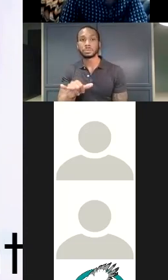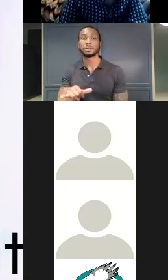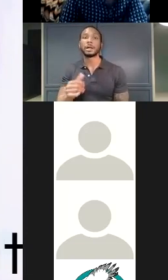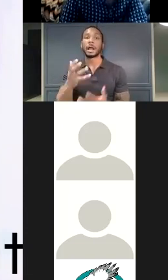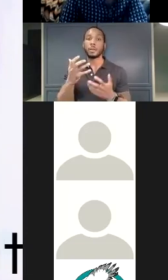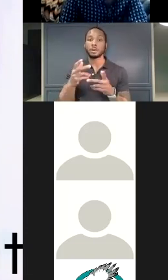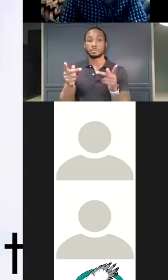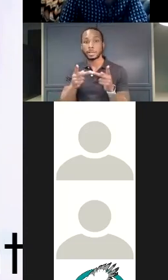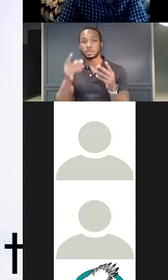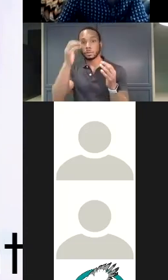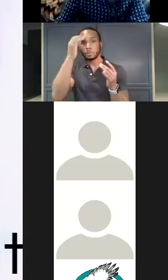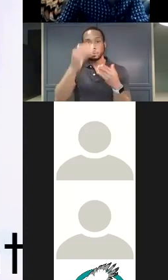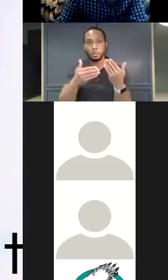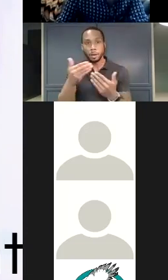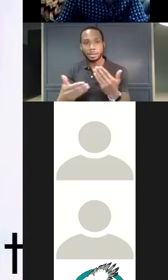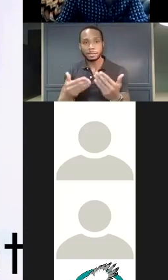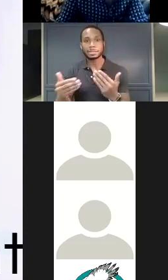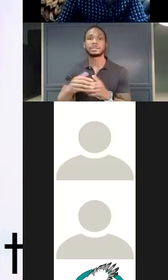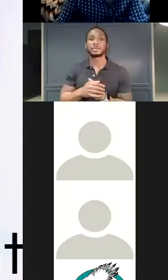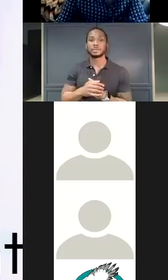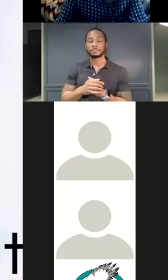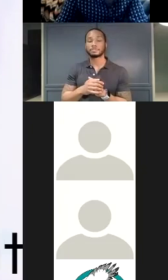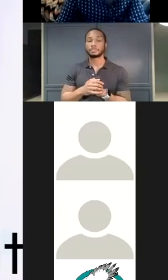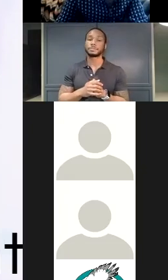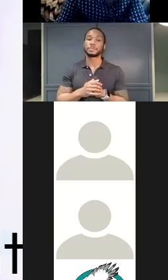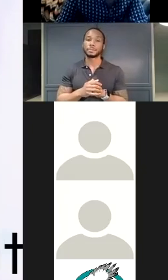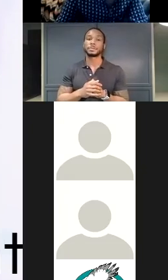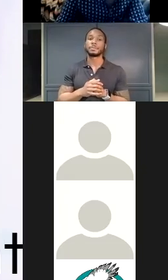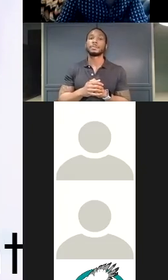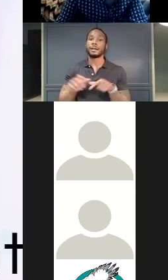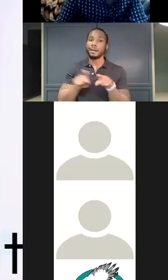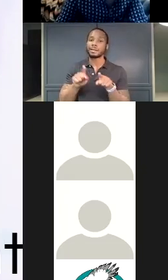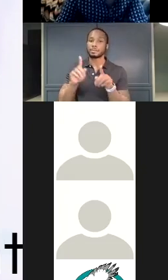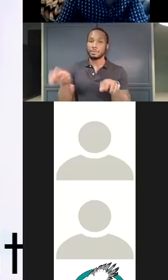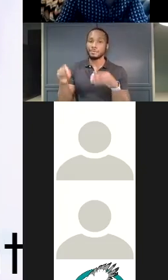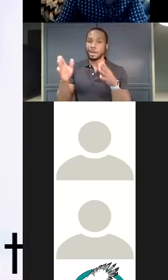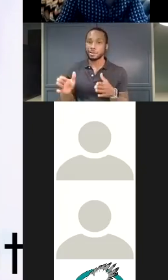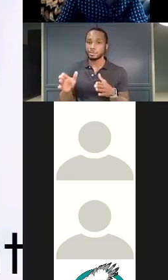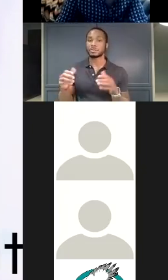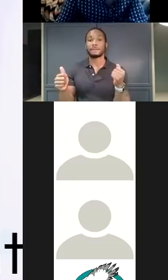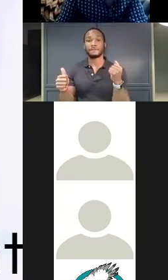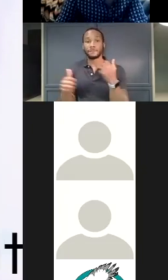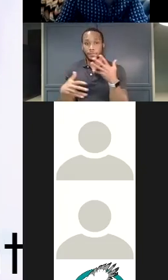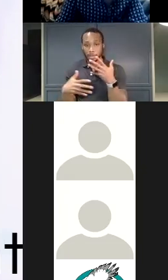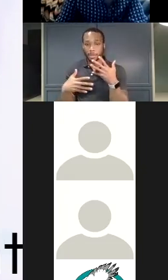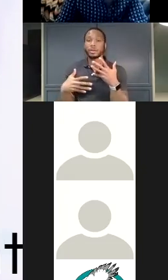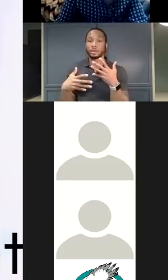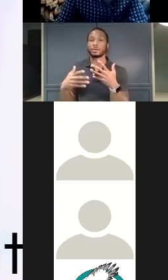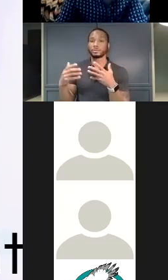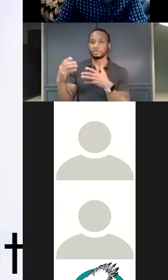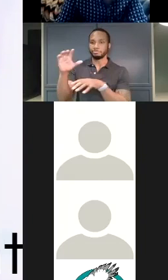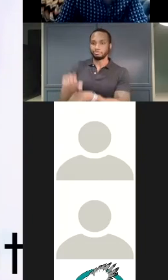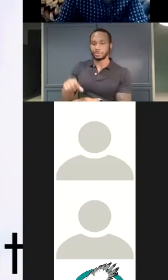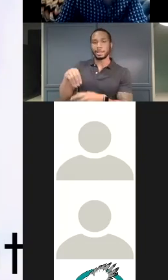process. MPCC interview says, I would love space to process as providers the fear conditioned in the field that motivates us and dictates